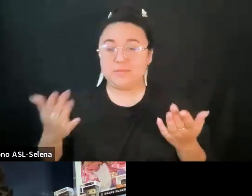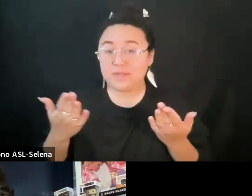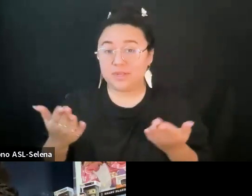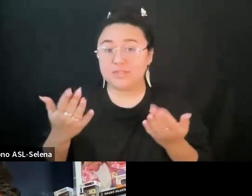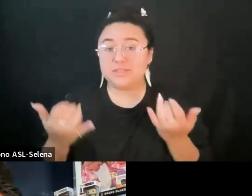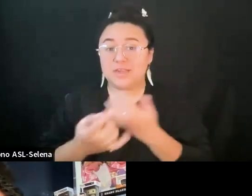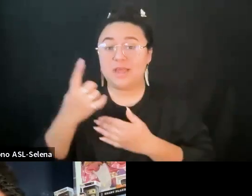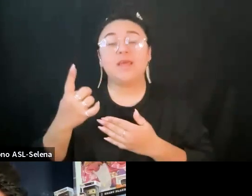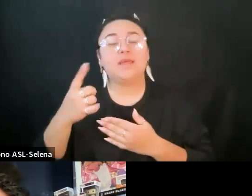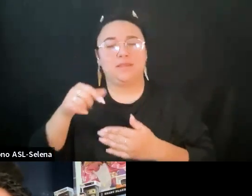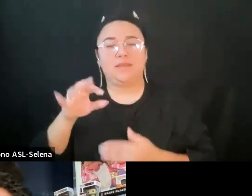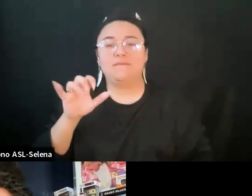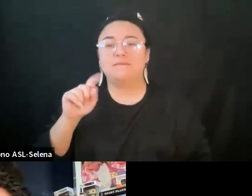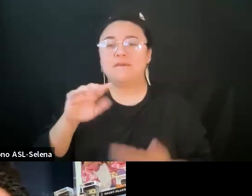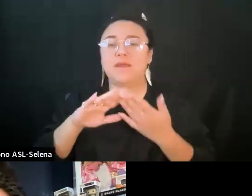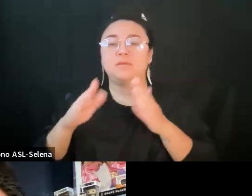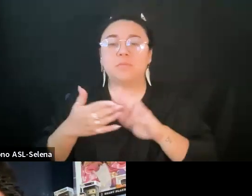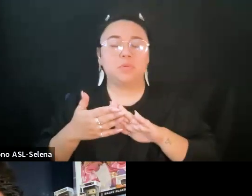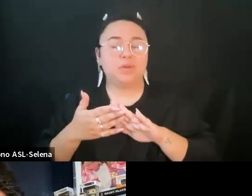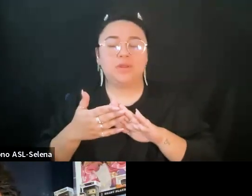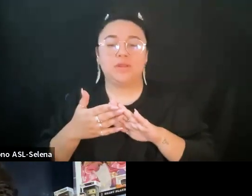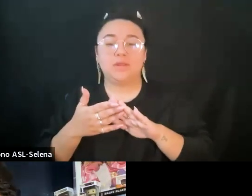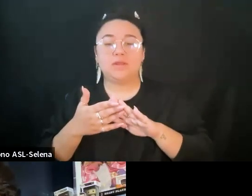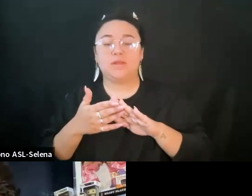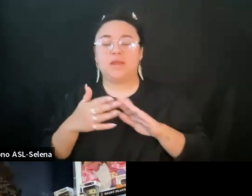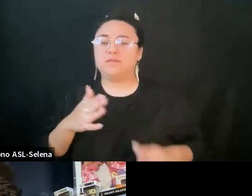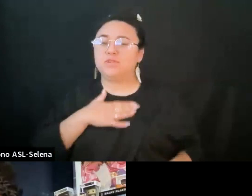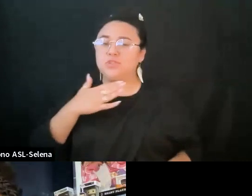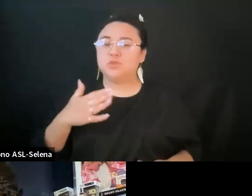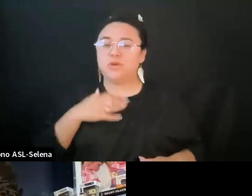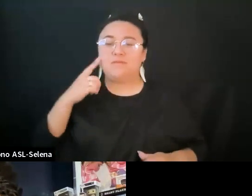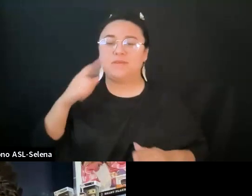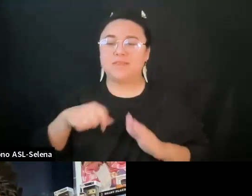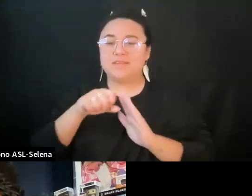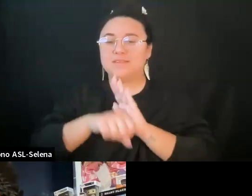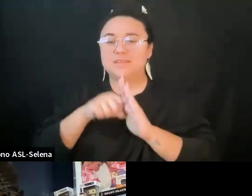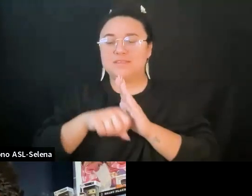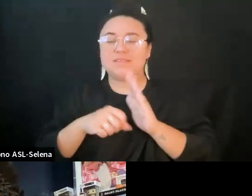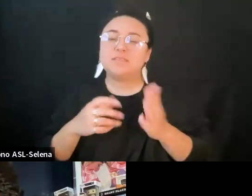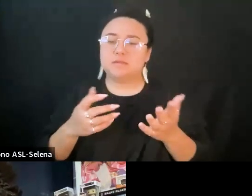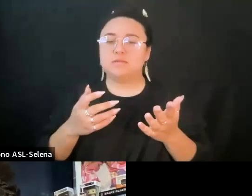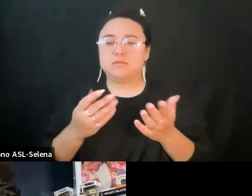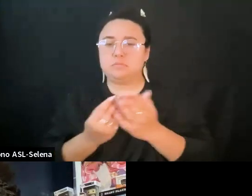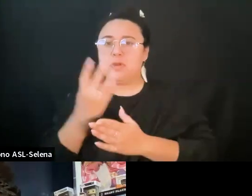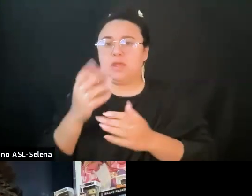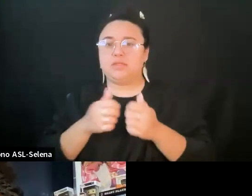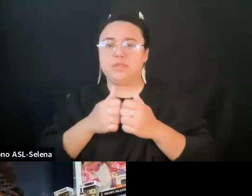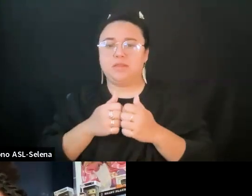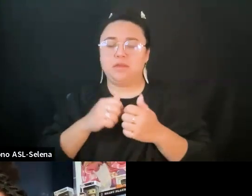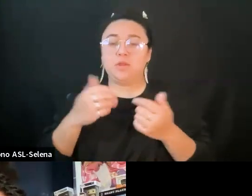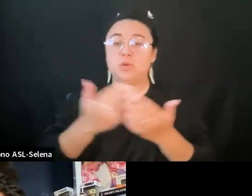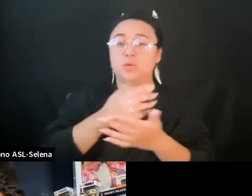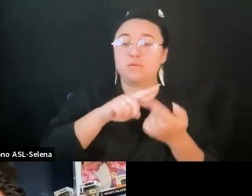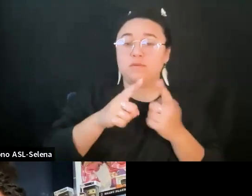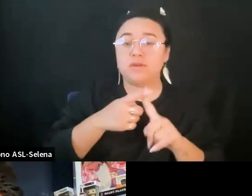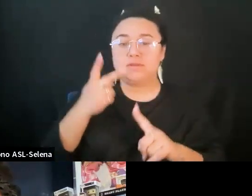in Fat Community, having some joy of the season together, making new friends and seeing old friends in this